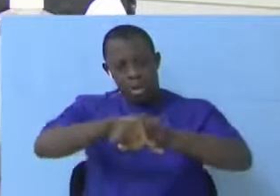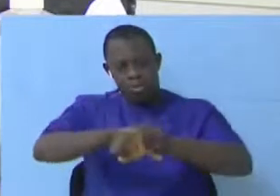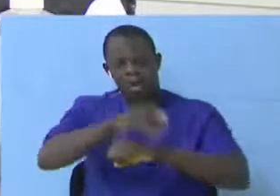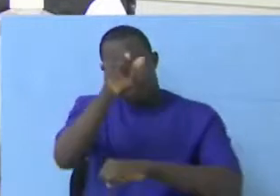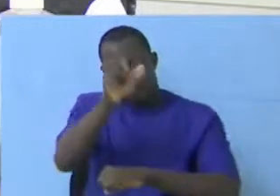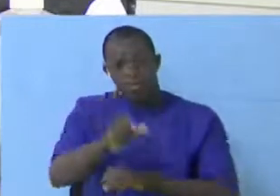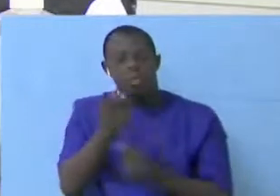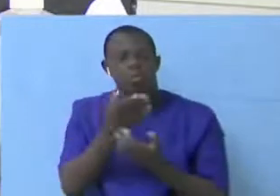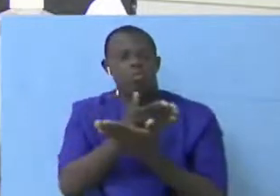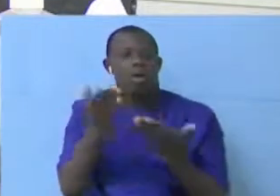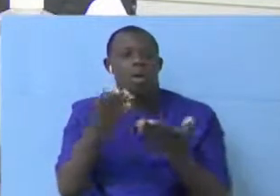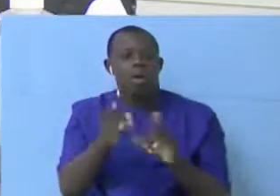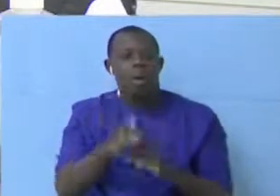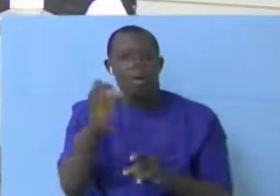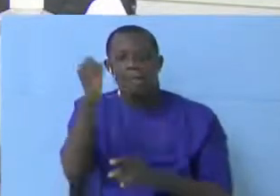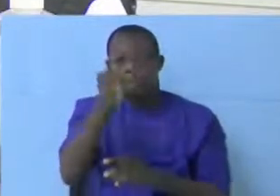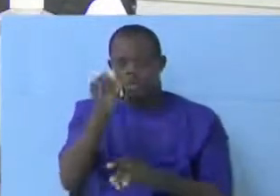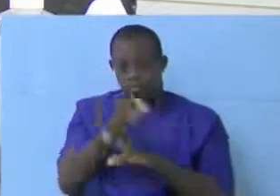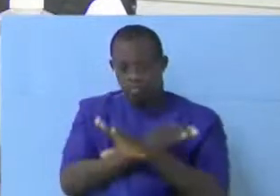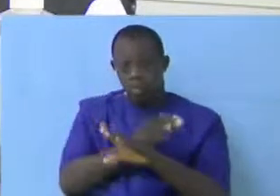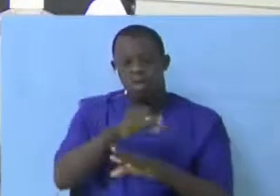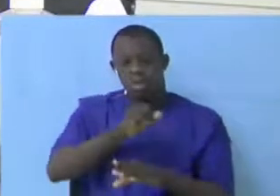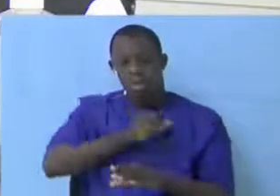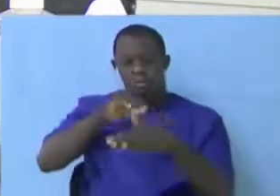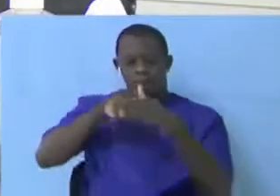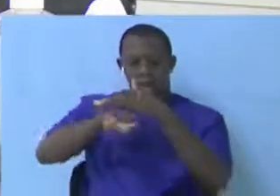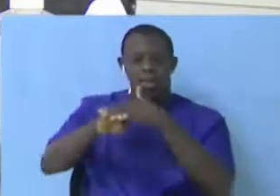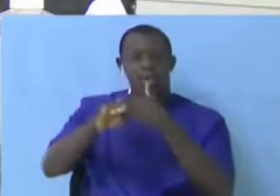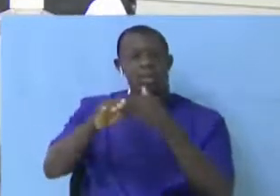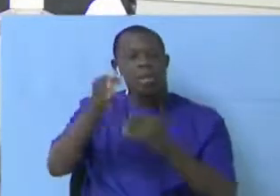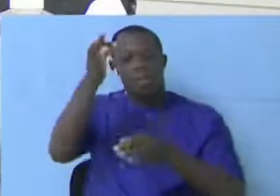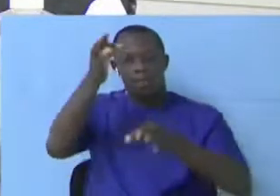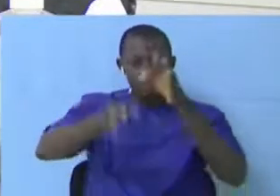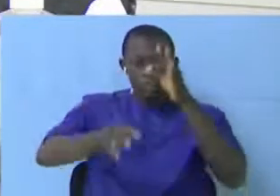Because at one point he was serving in mile 2.